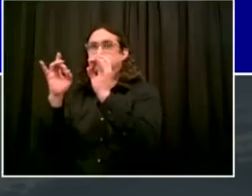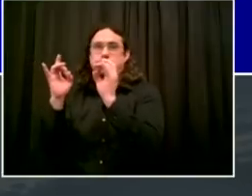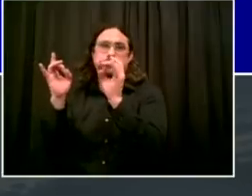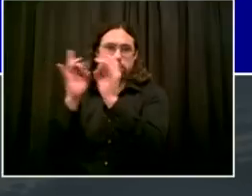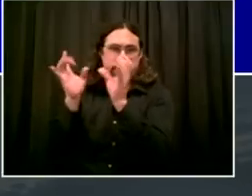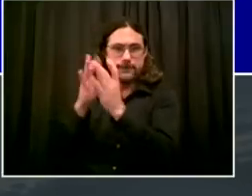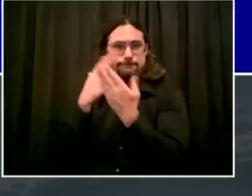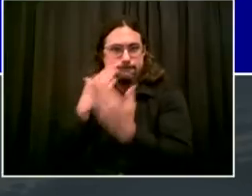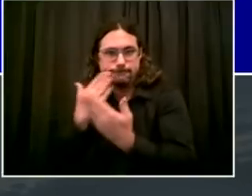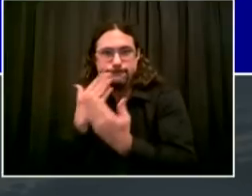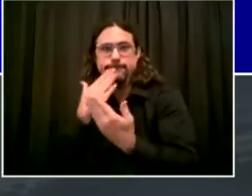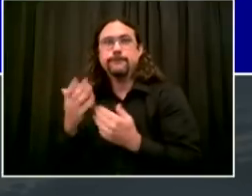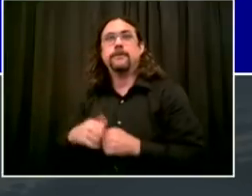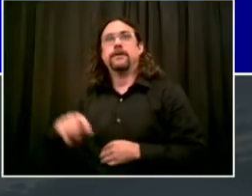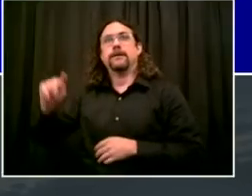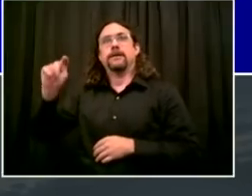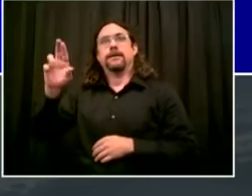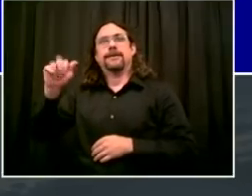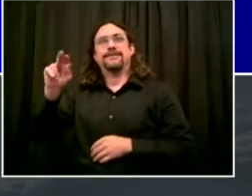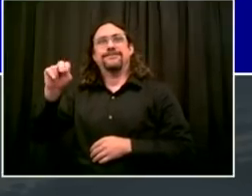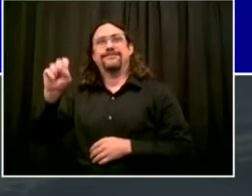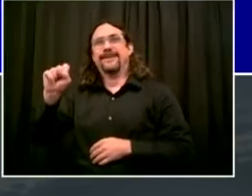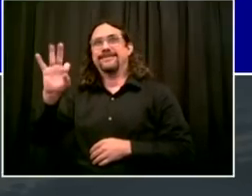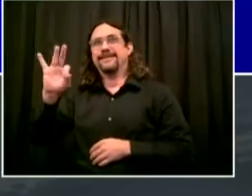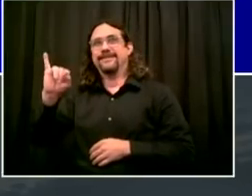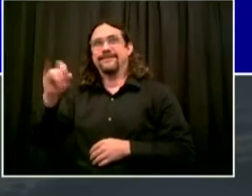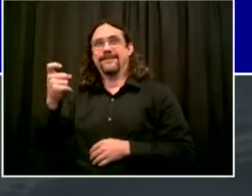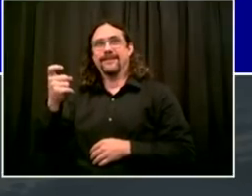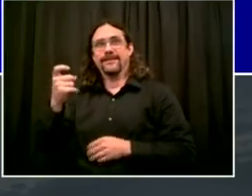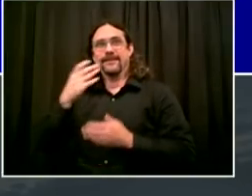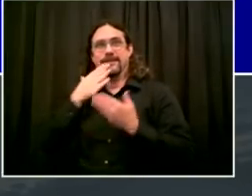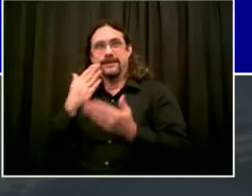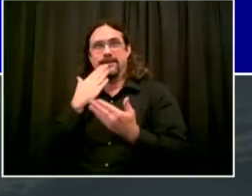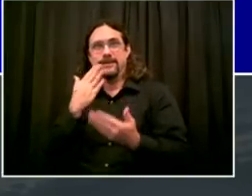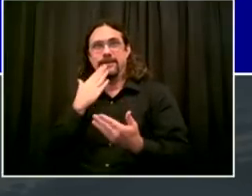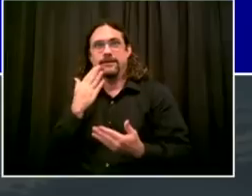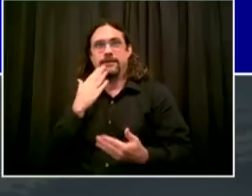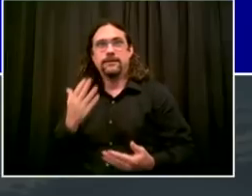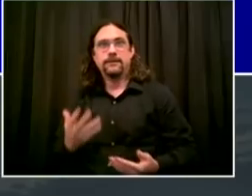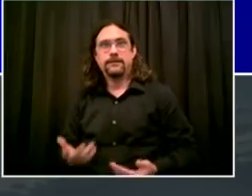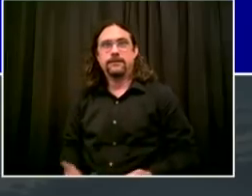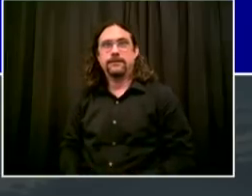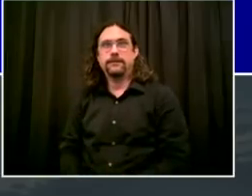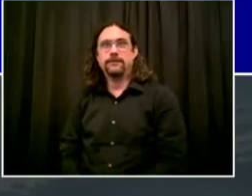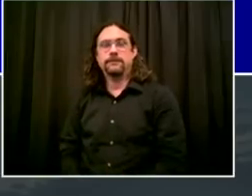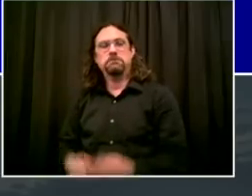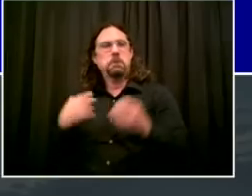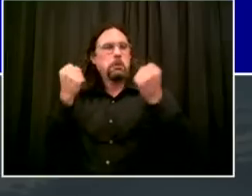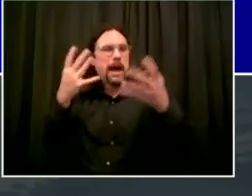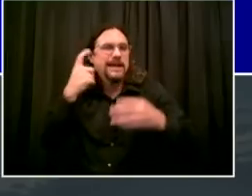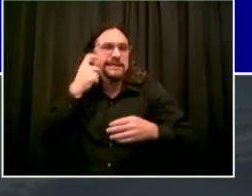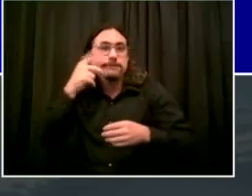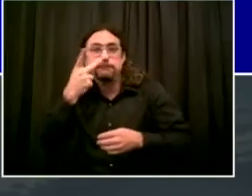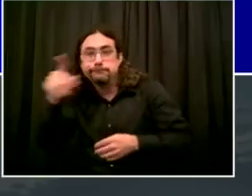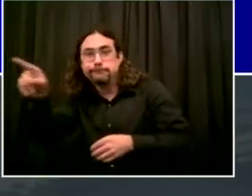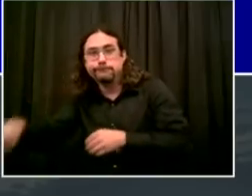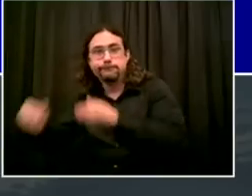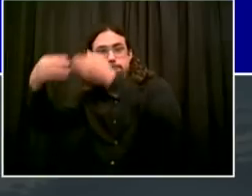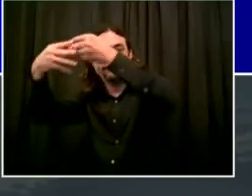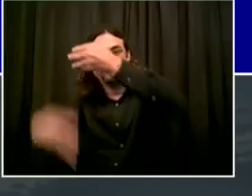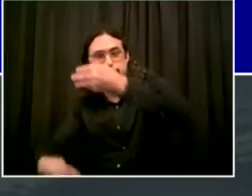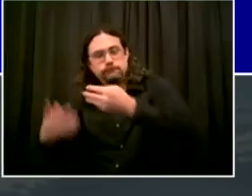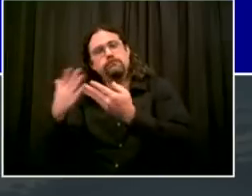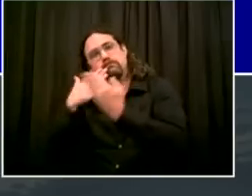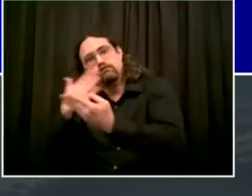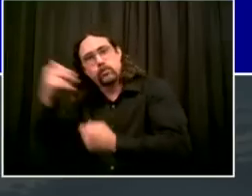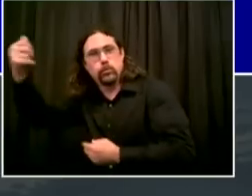and Transfix. All of them have stepped up to help New York City, and we are very, very appreciative. Let's